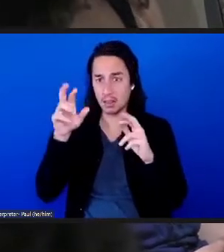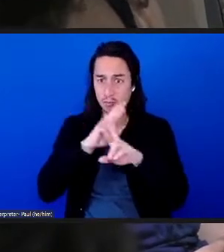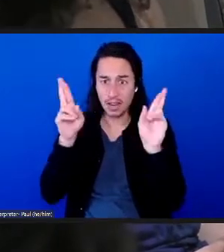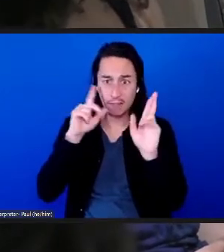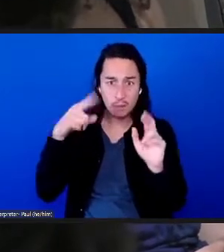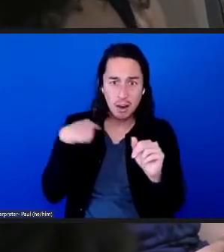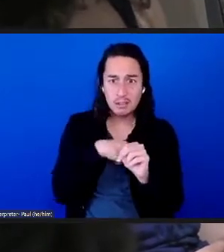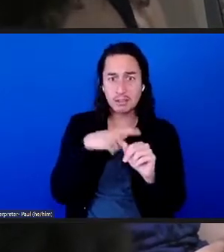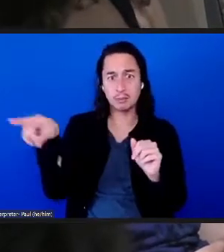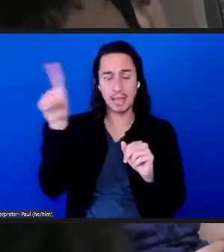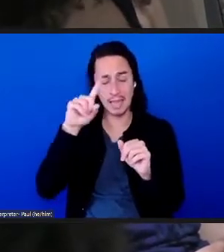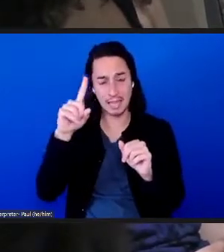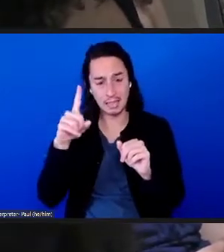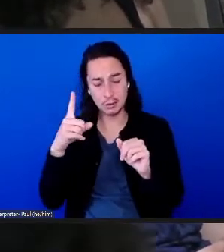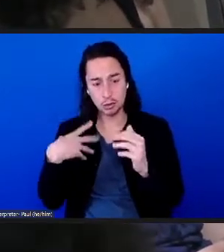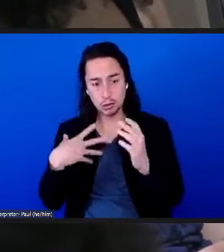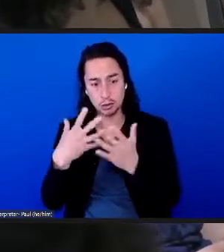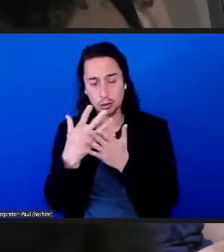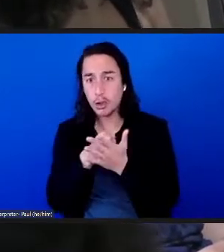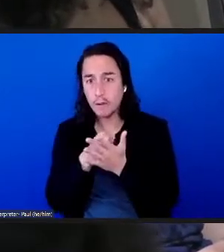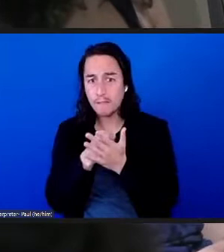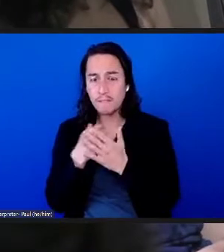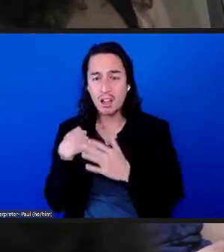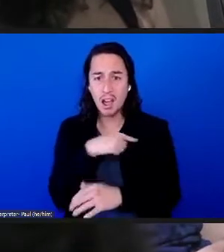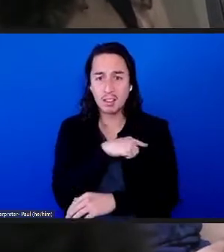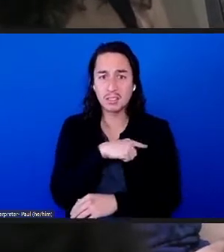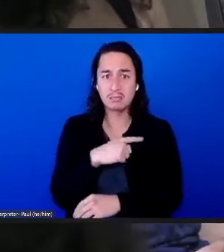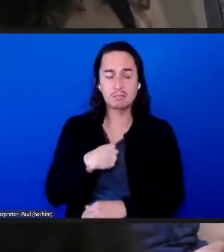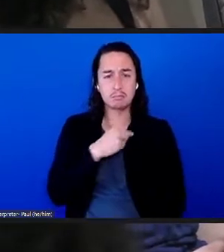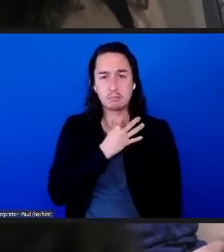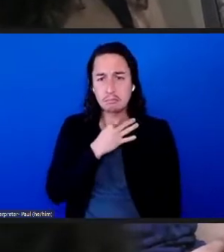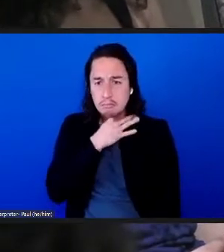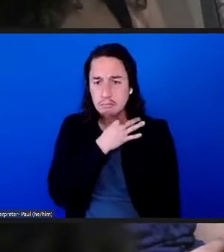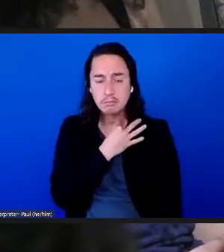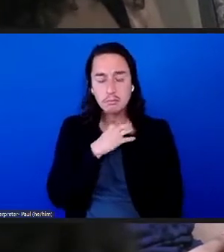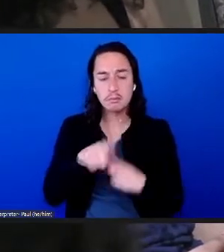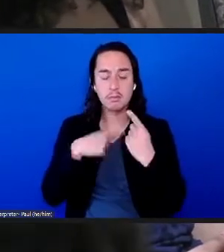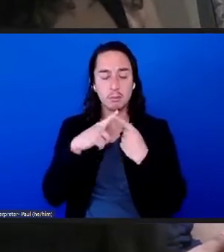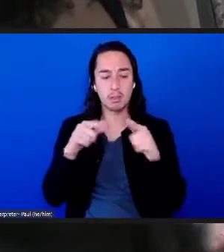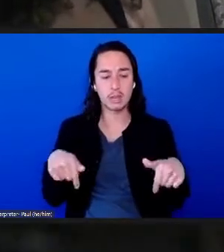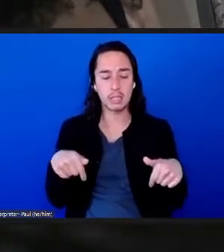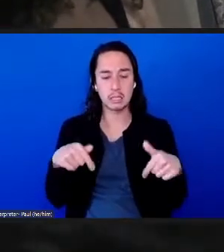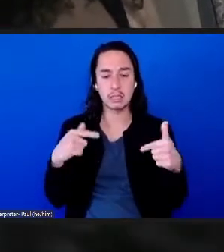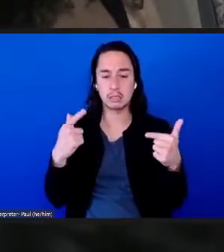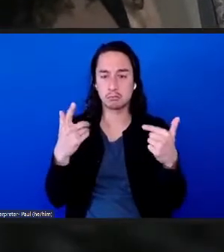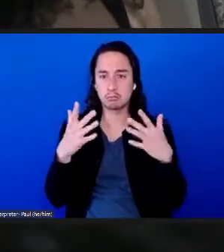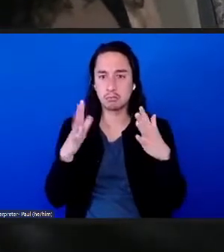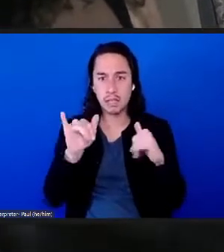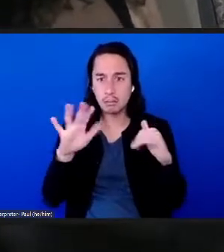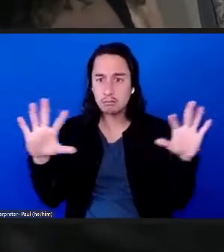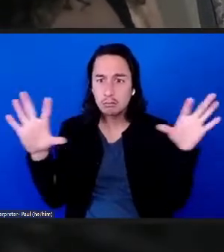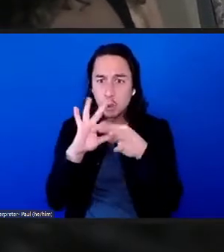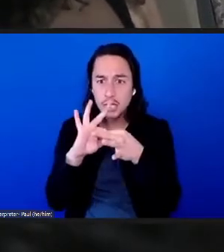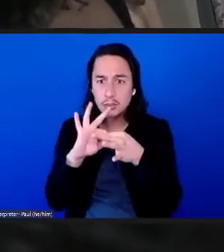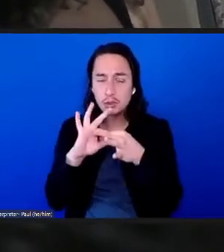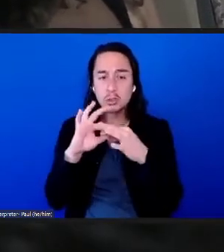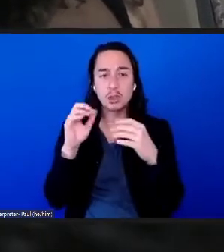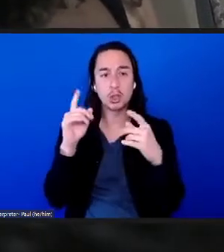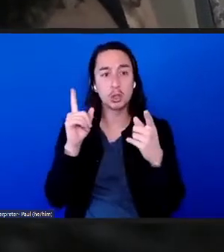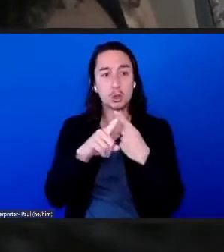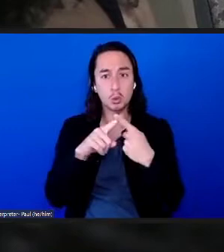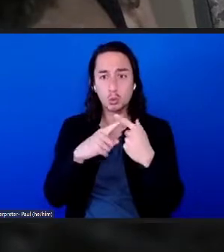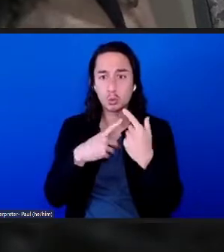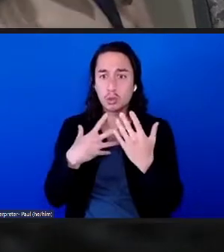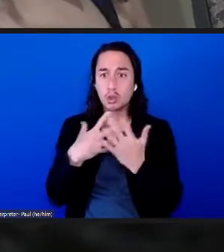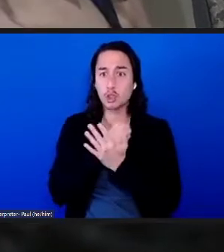they deserve us? And so I'm just curious about this bridge to deserving us.